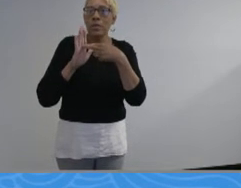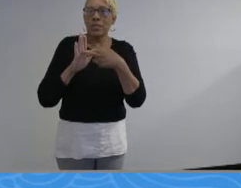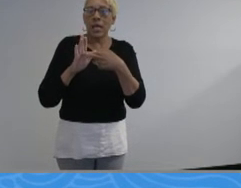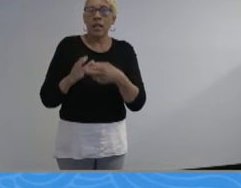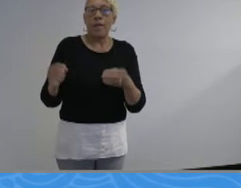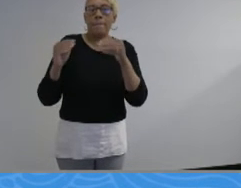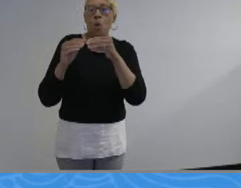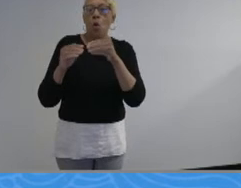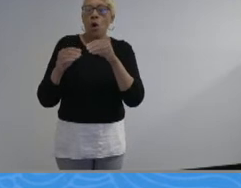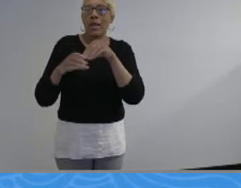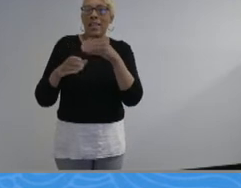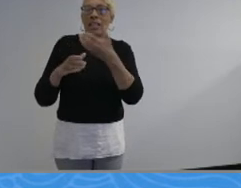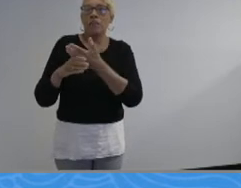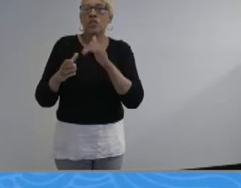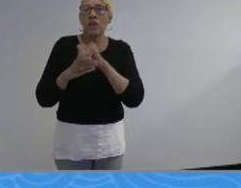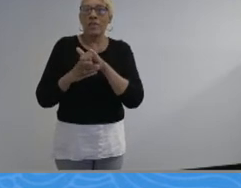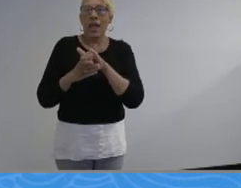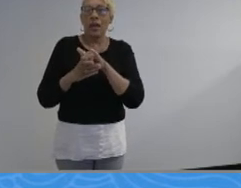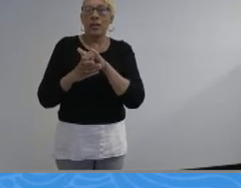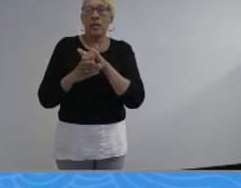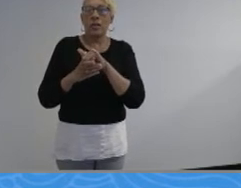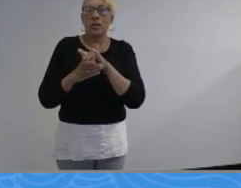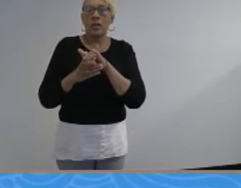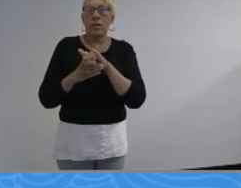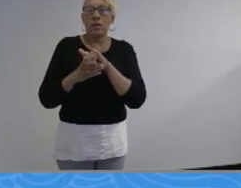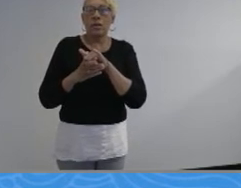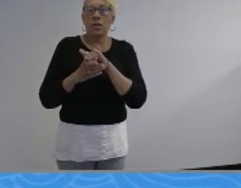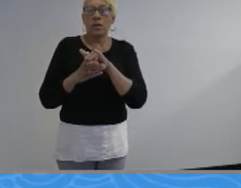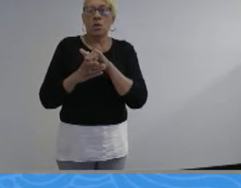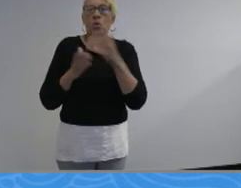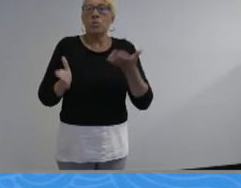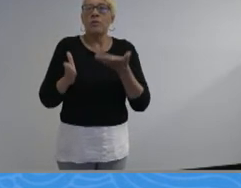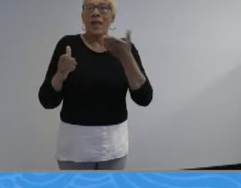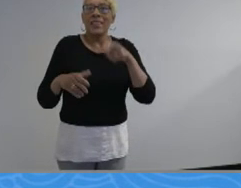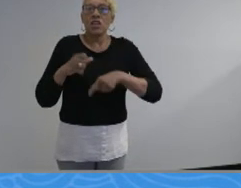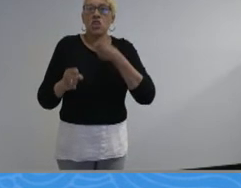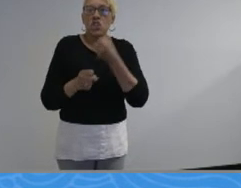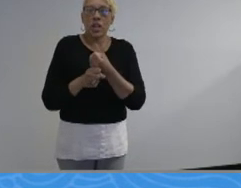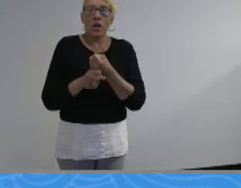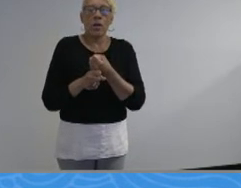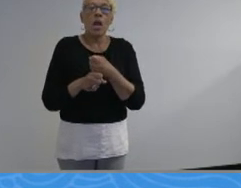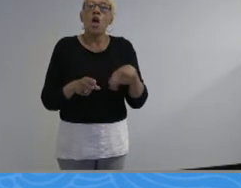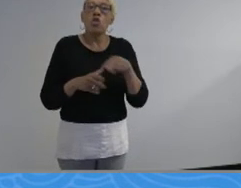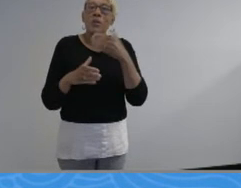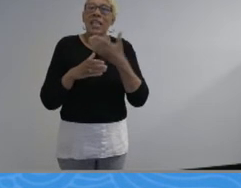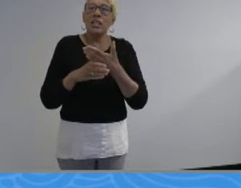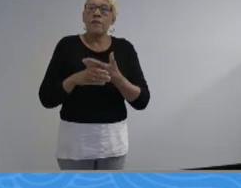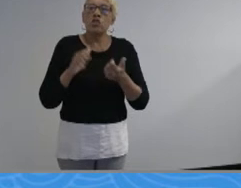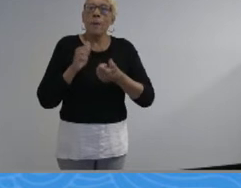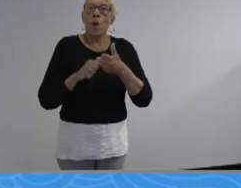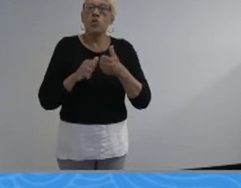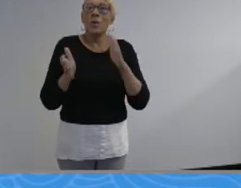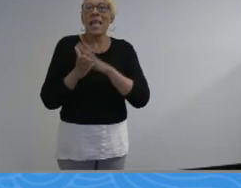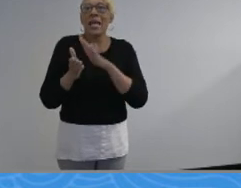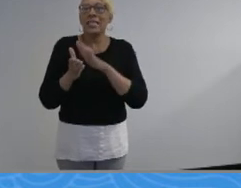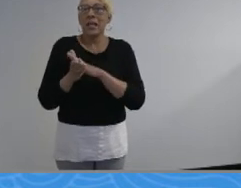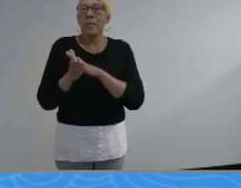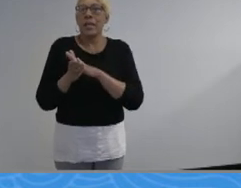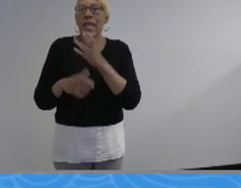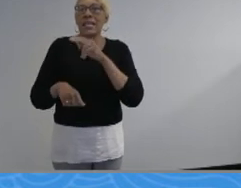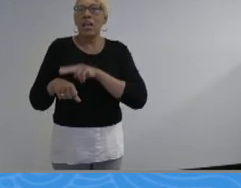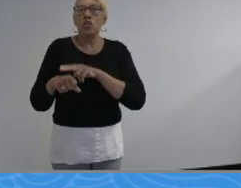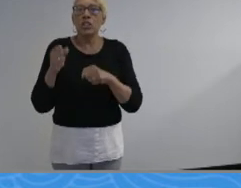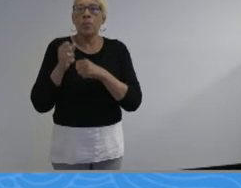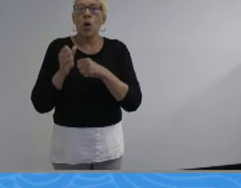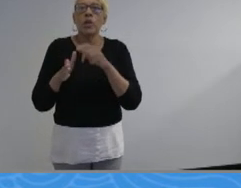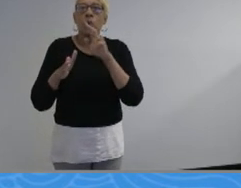portion of the interventions that were rolled out this year. Those interventions, most of those interventions were academic in nature, supporting